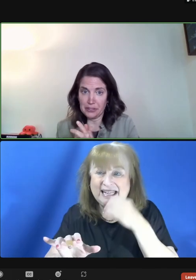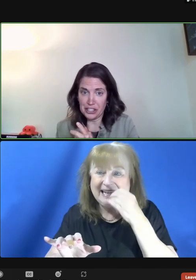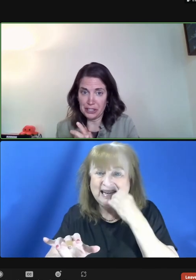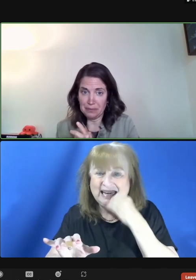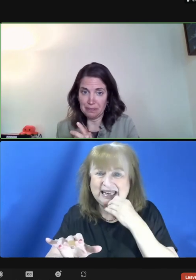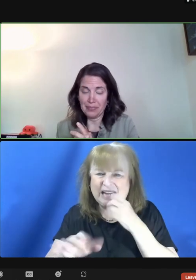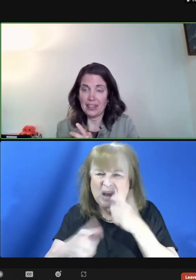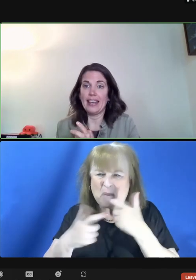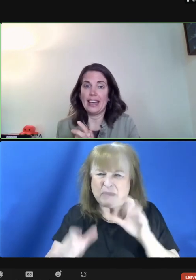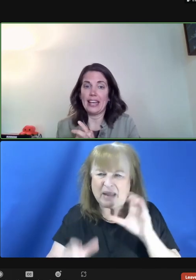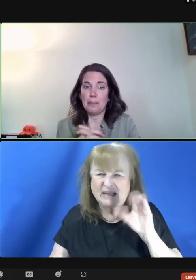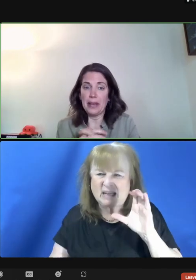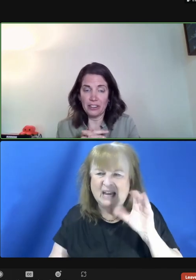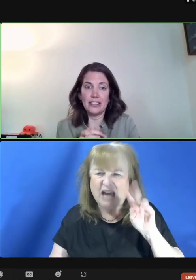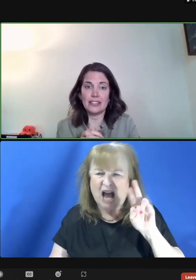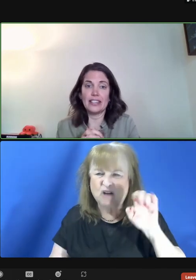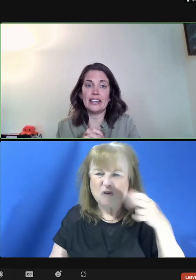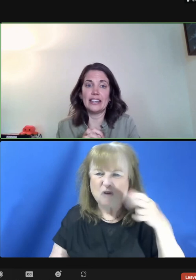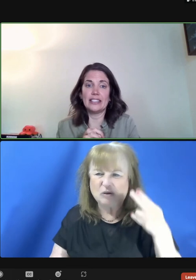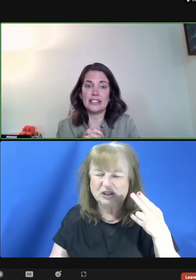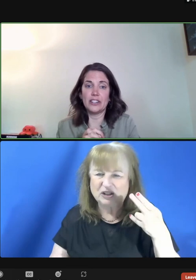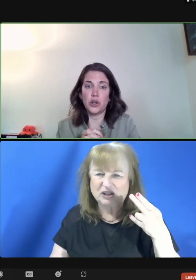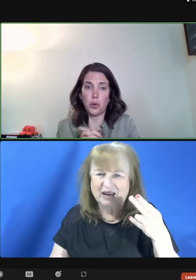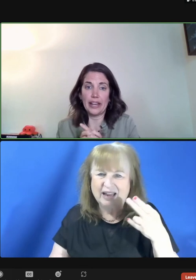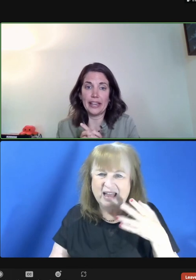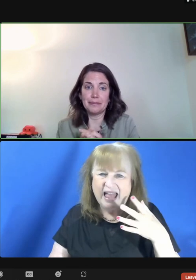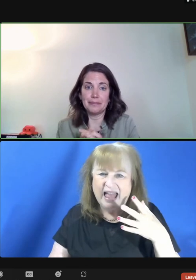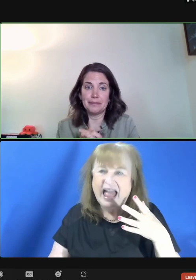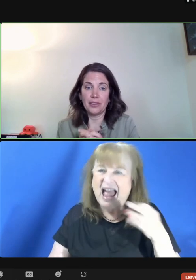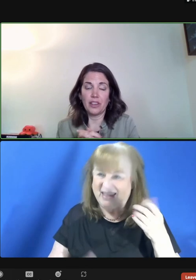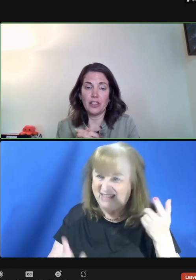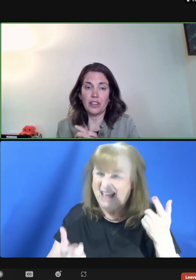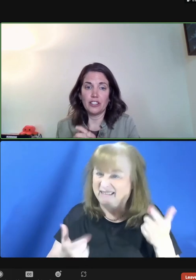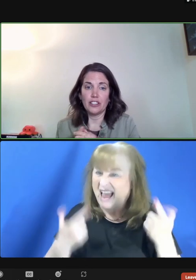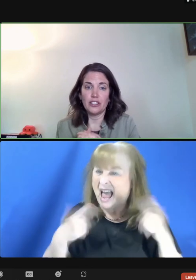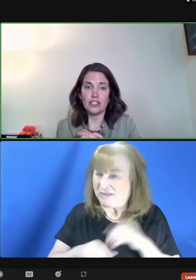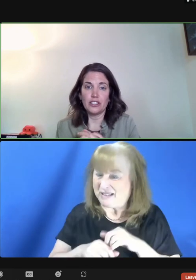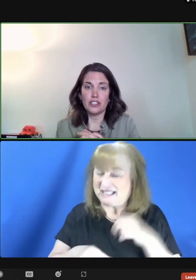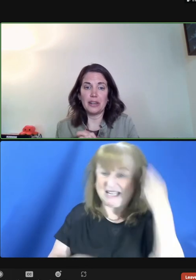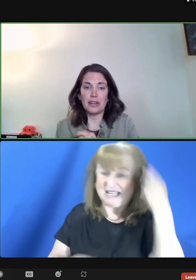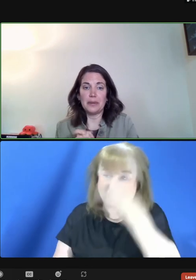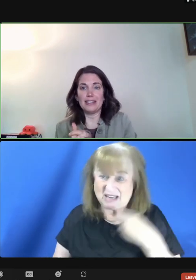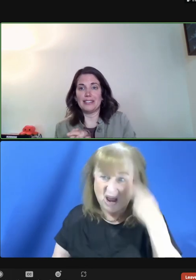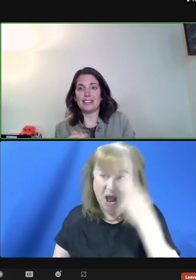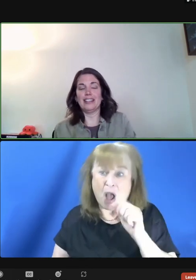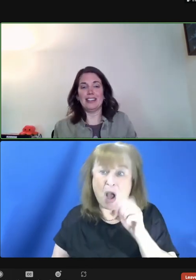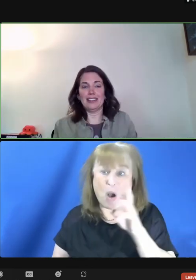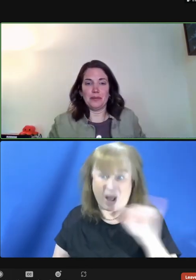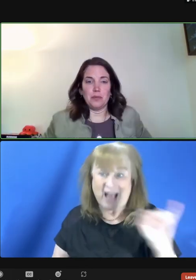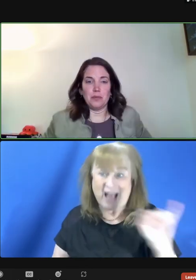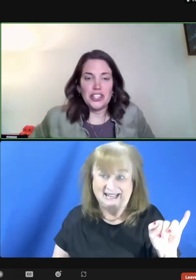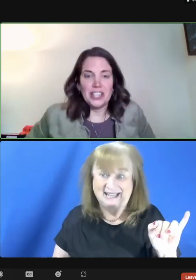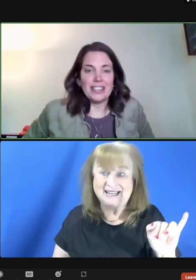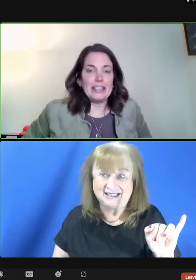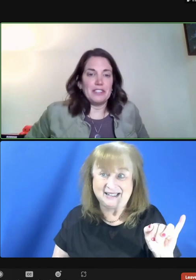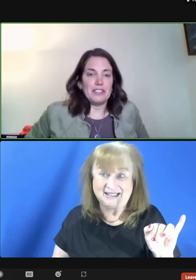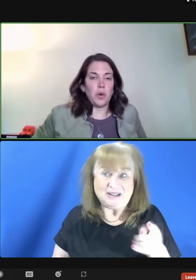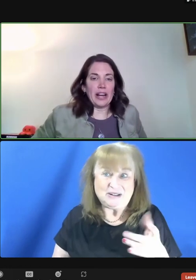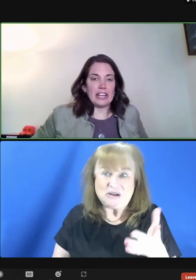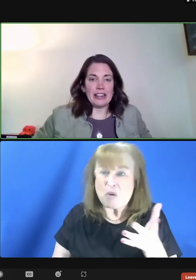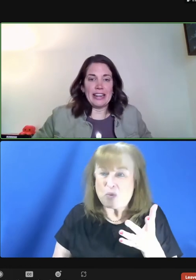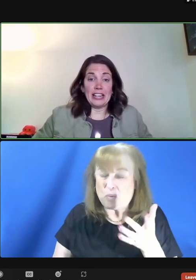giant cockroach. And apparently these exist in Hawaii. So if anybody is